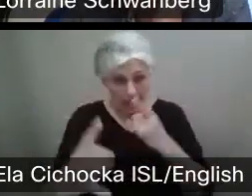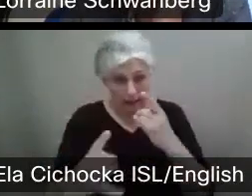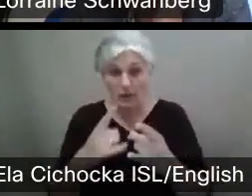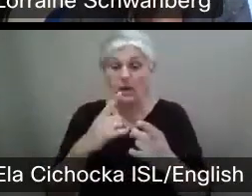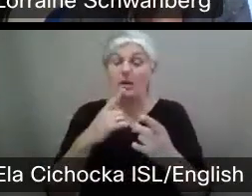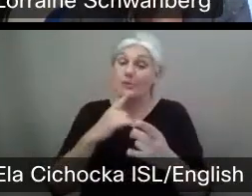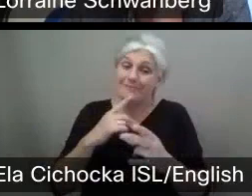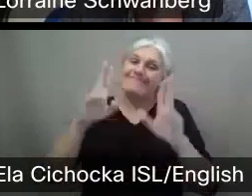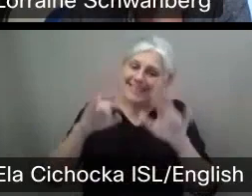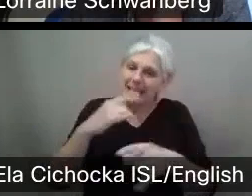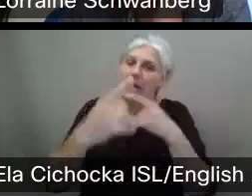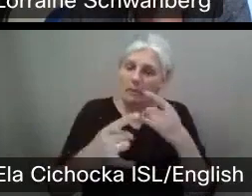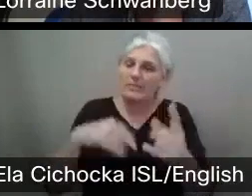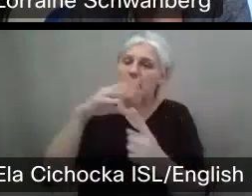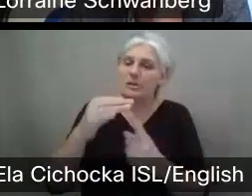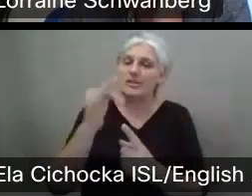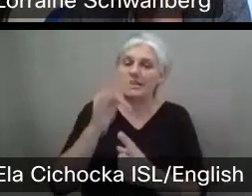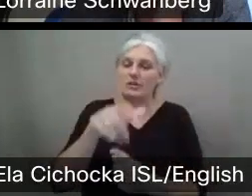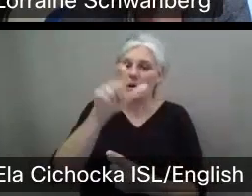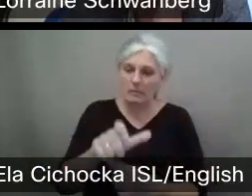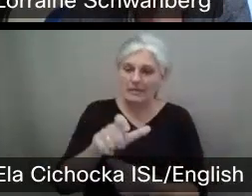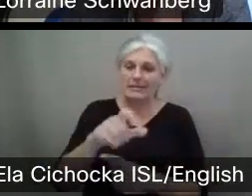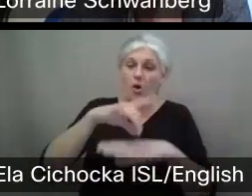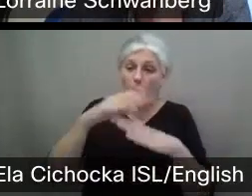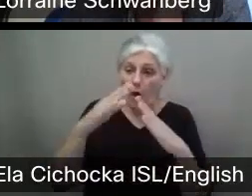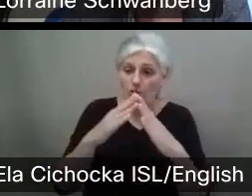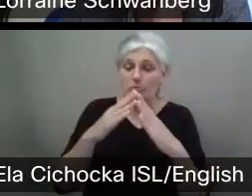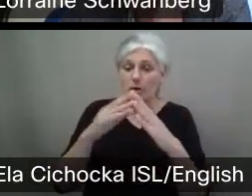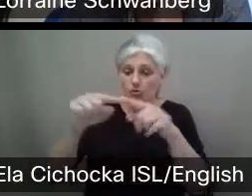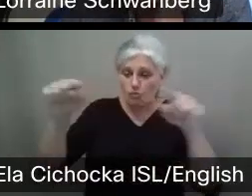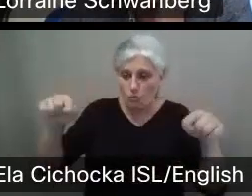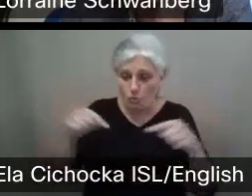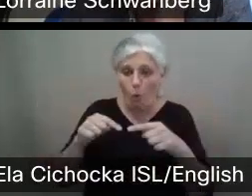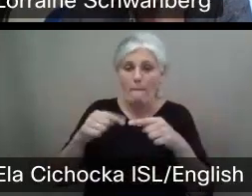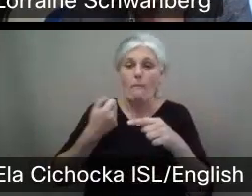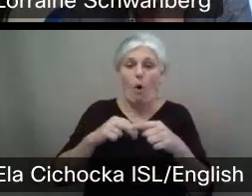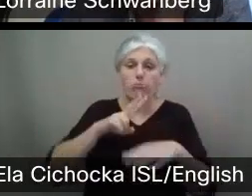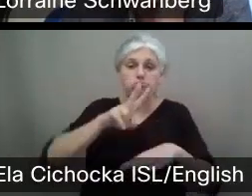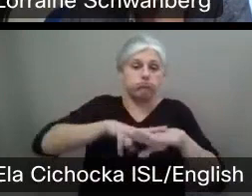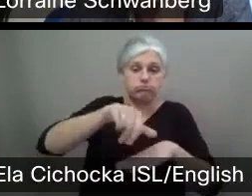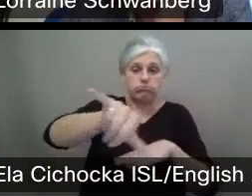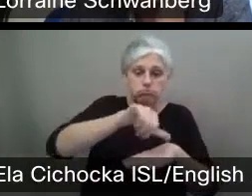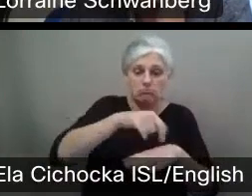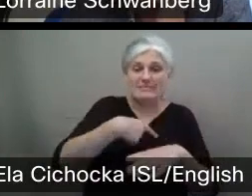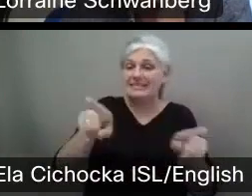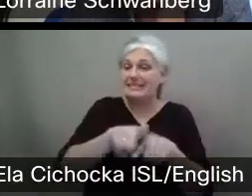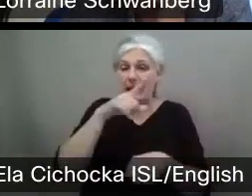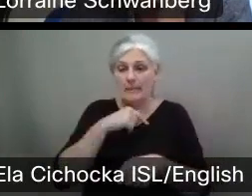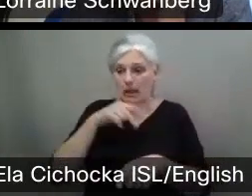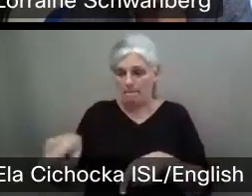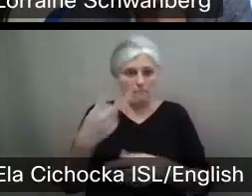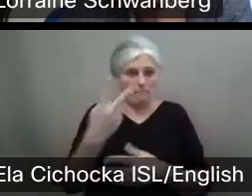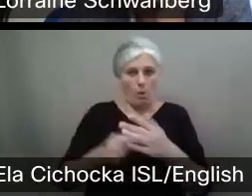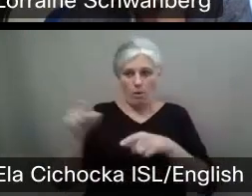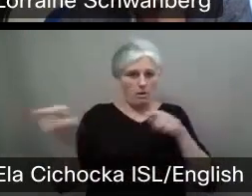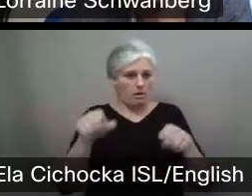happen, particularly if you have patients in a hospital, in a ward, on a theatre list, for instance, that have the same name. So it is